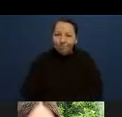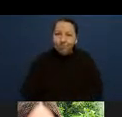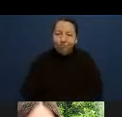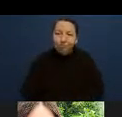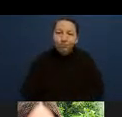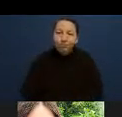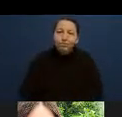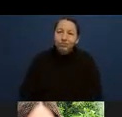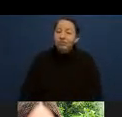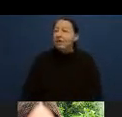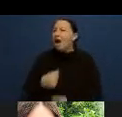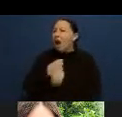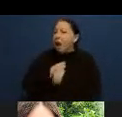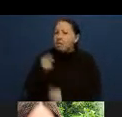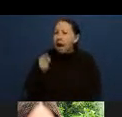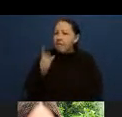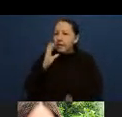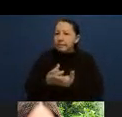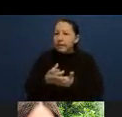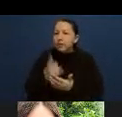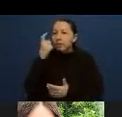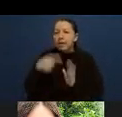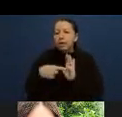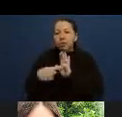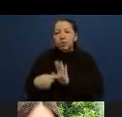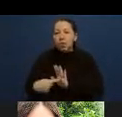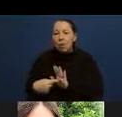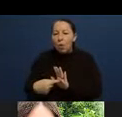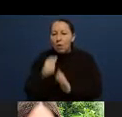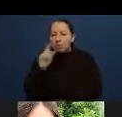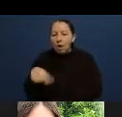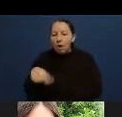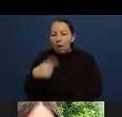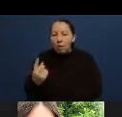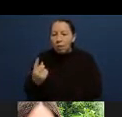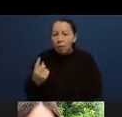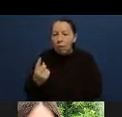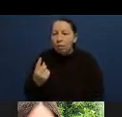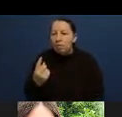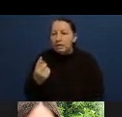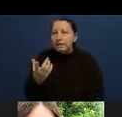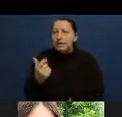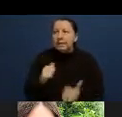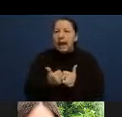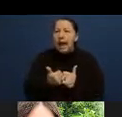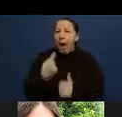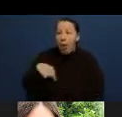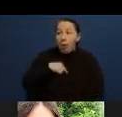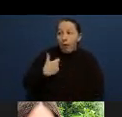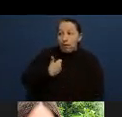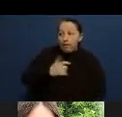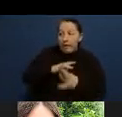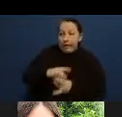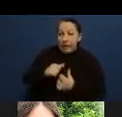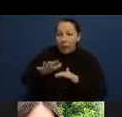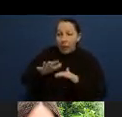So I love this picture because it shows not only how we are connected to our land, but